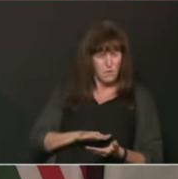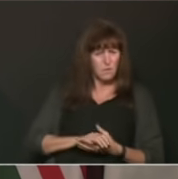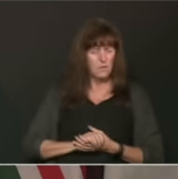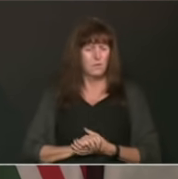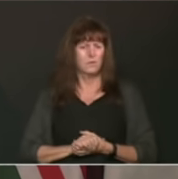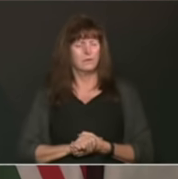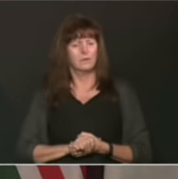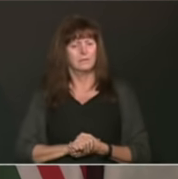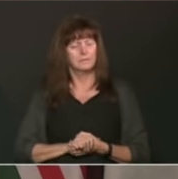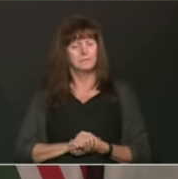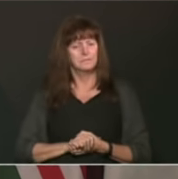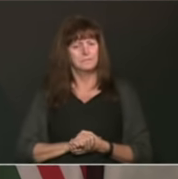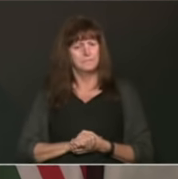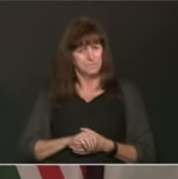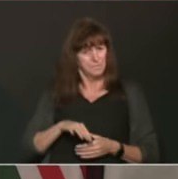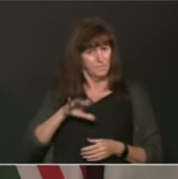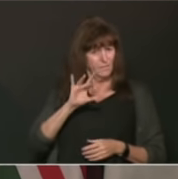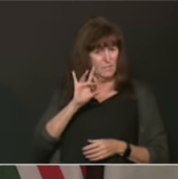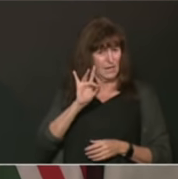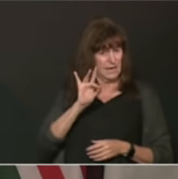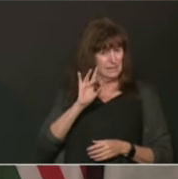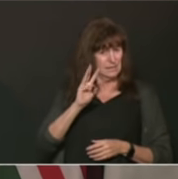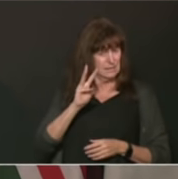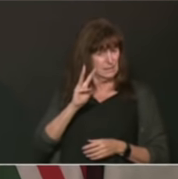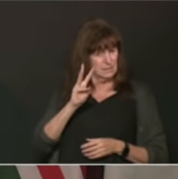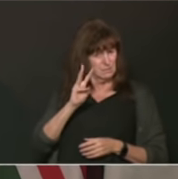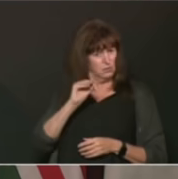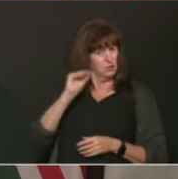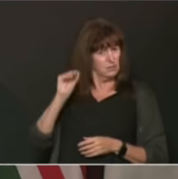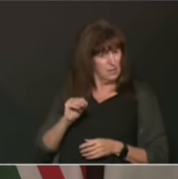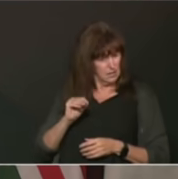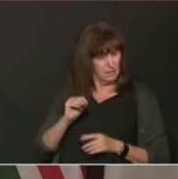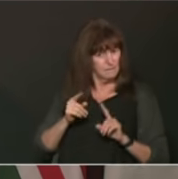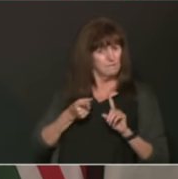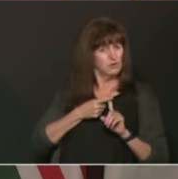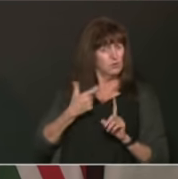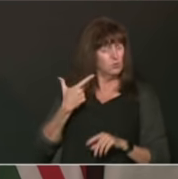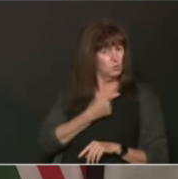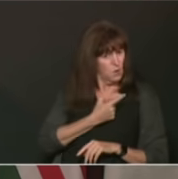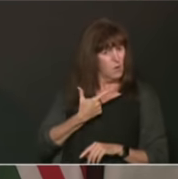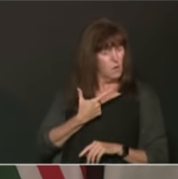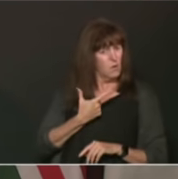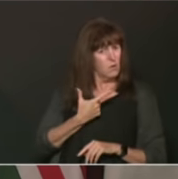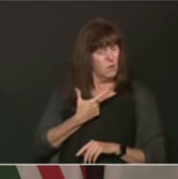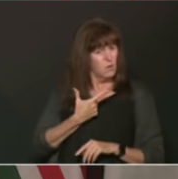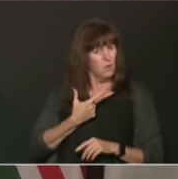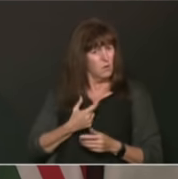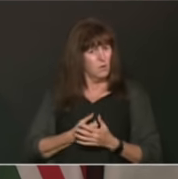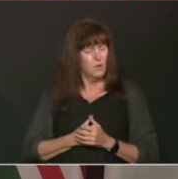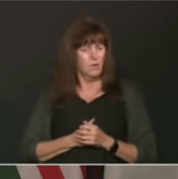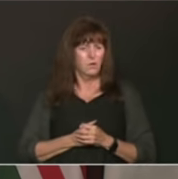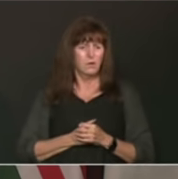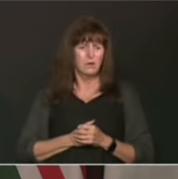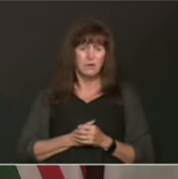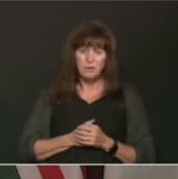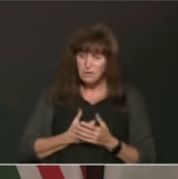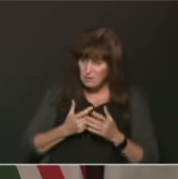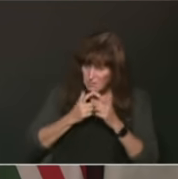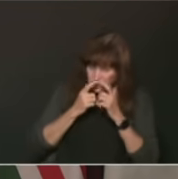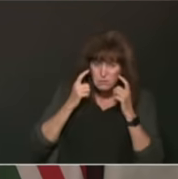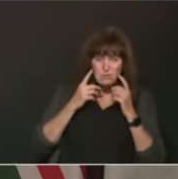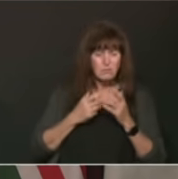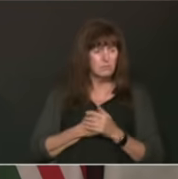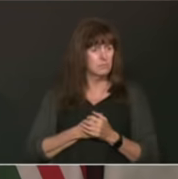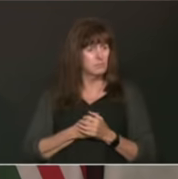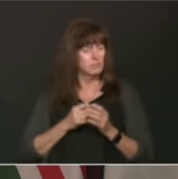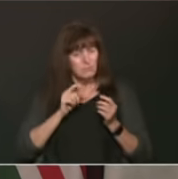percent of our population, over 86% of our population has had their first doses who are eligible, and we're adhering to masking, we're adhering to distancing,